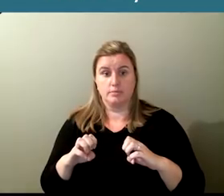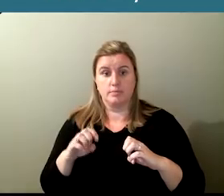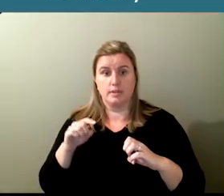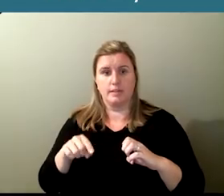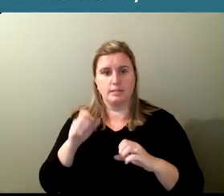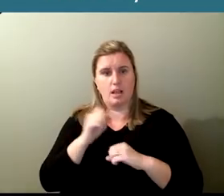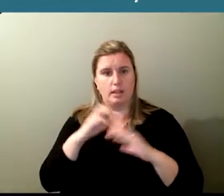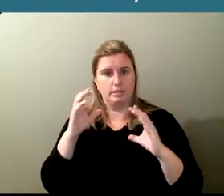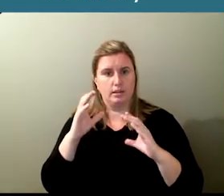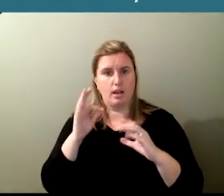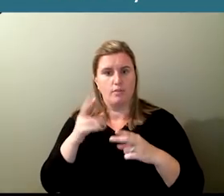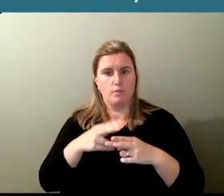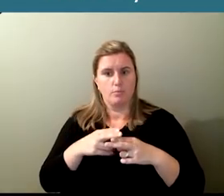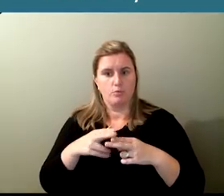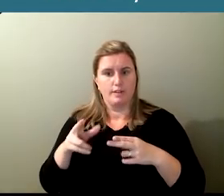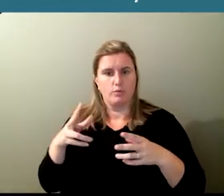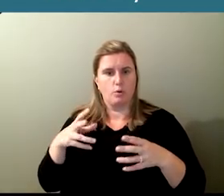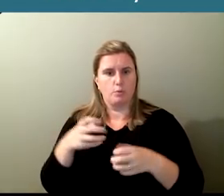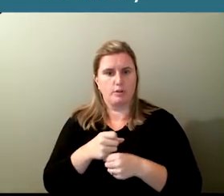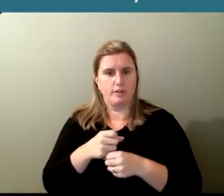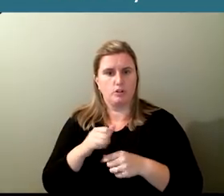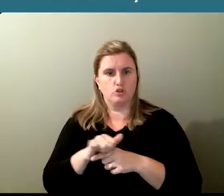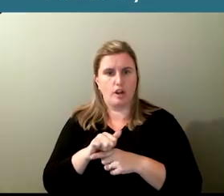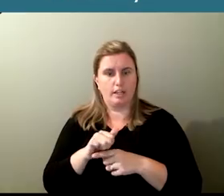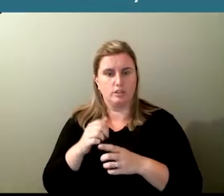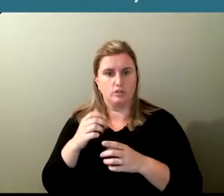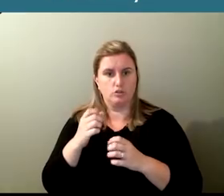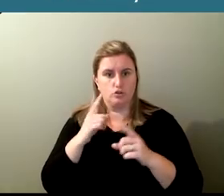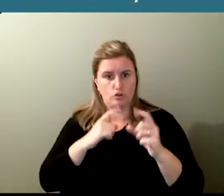idea of brief or abbreviated training strategies,